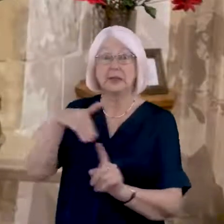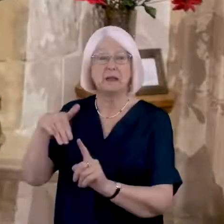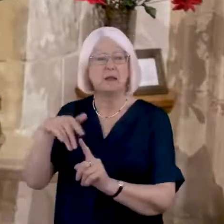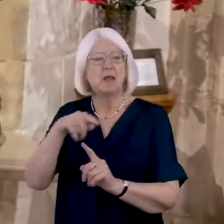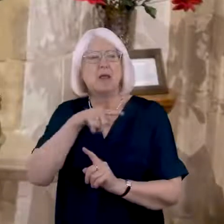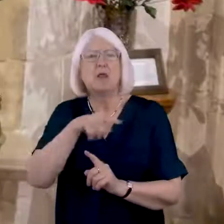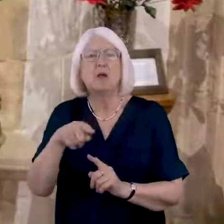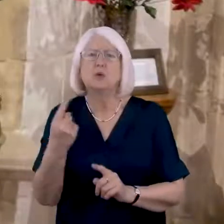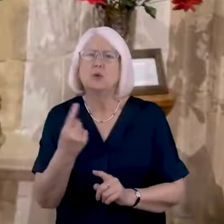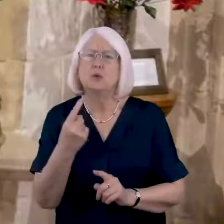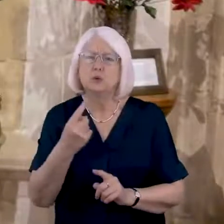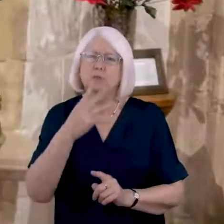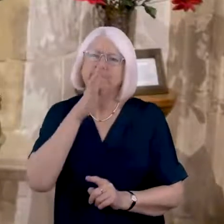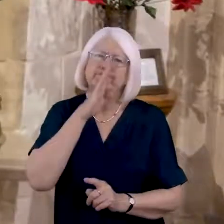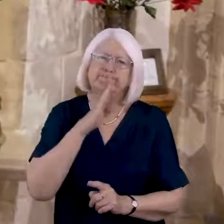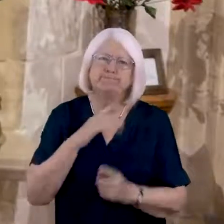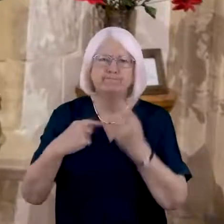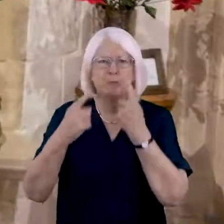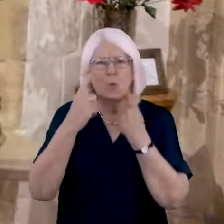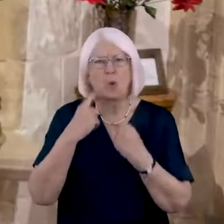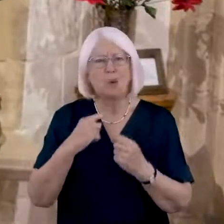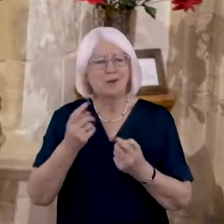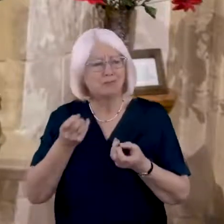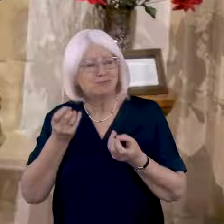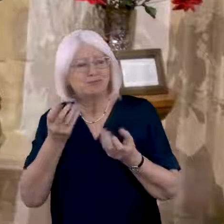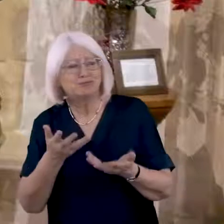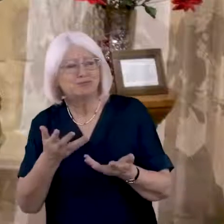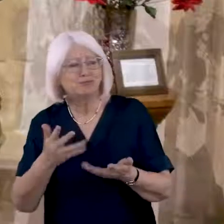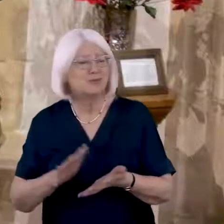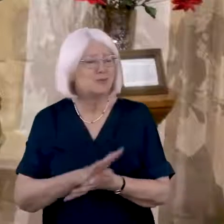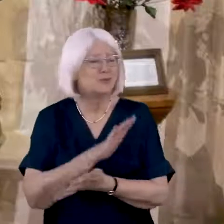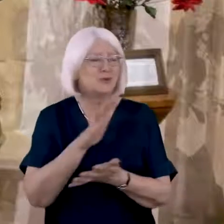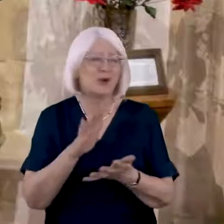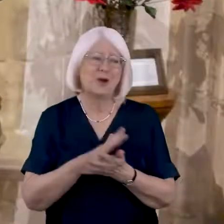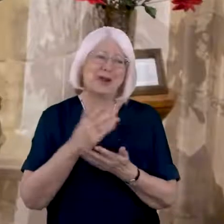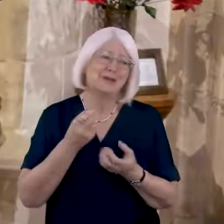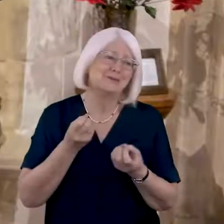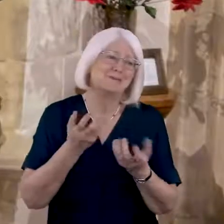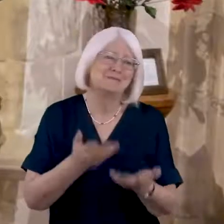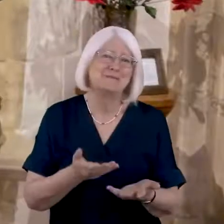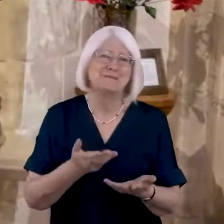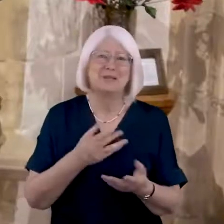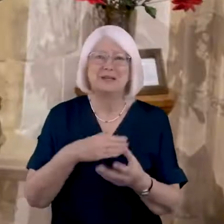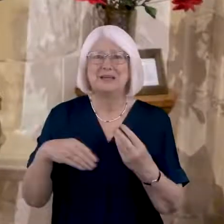Send us to those who mourn to bring joy and gladness instead of grief.